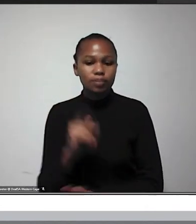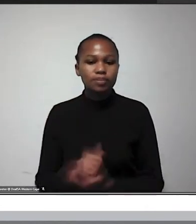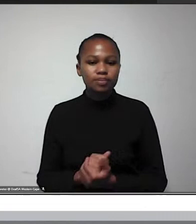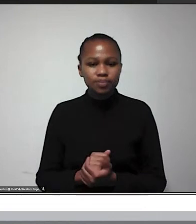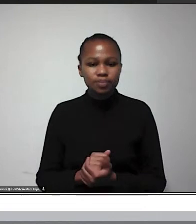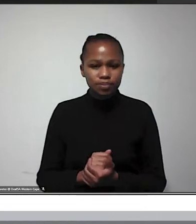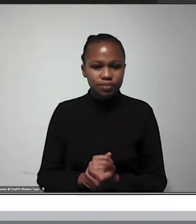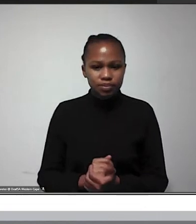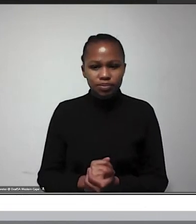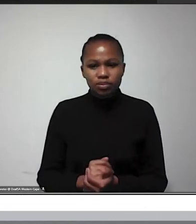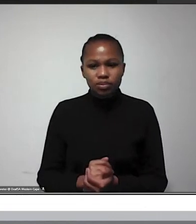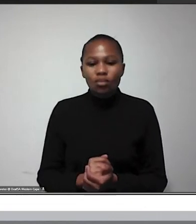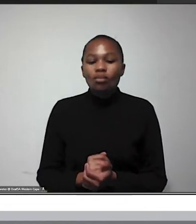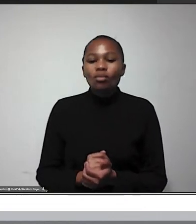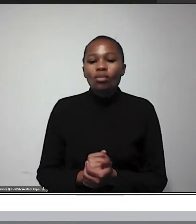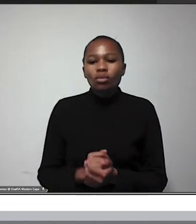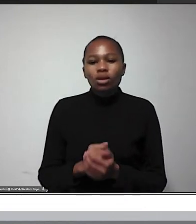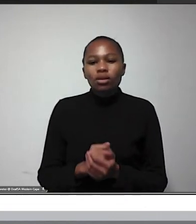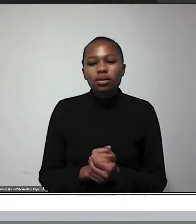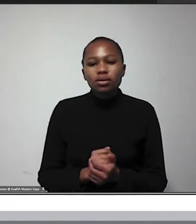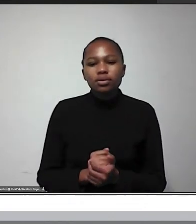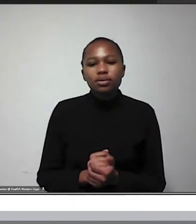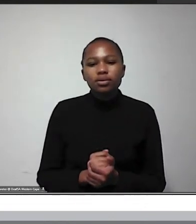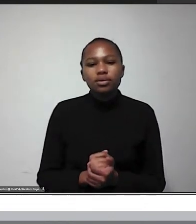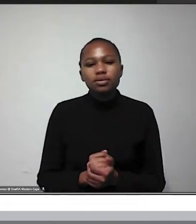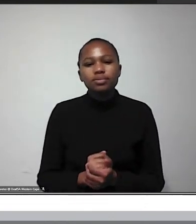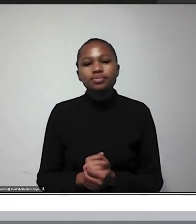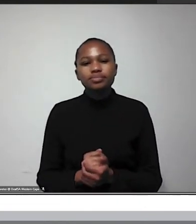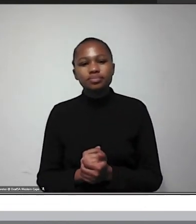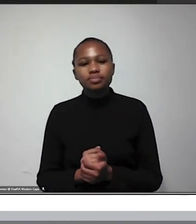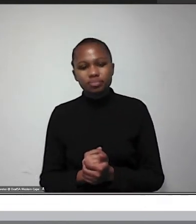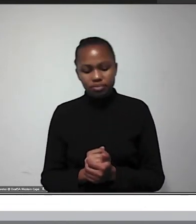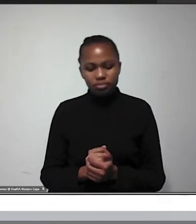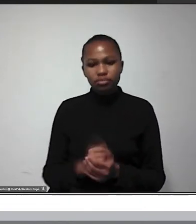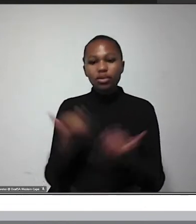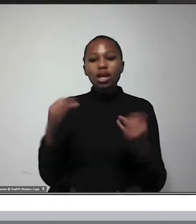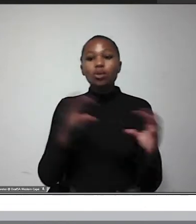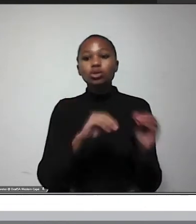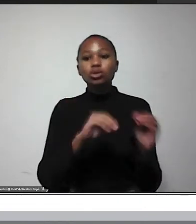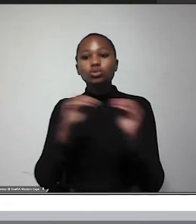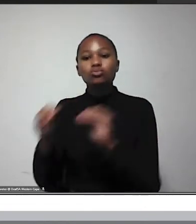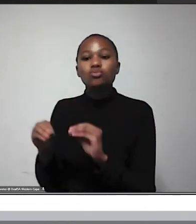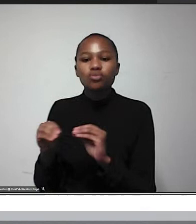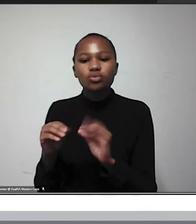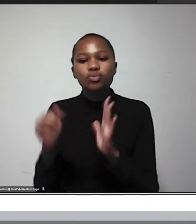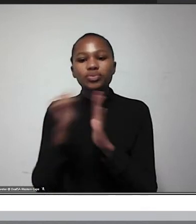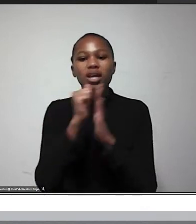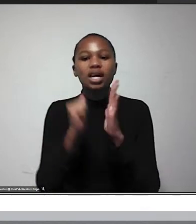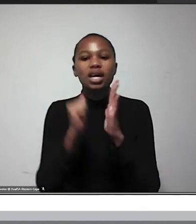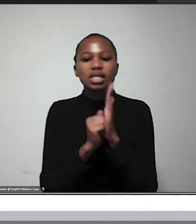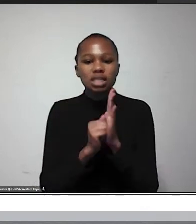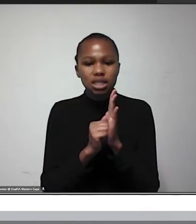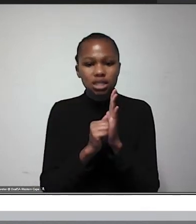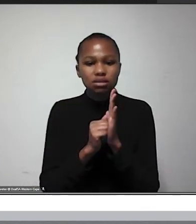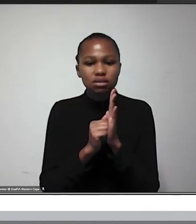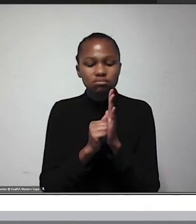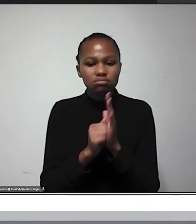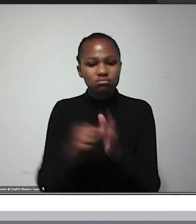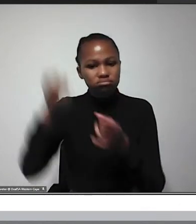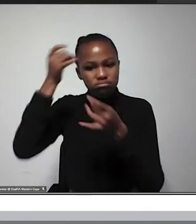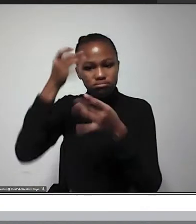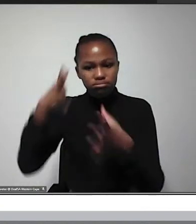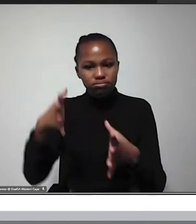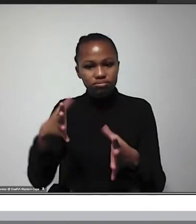So with that, we'll now move on to the next part of the agenda, and that will be the briefing from the Department